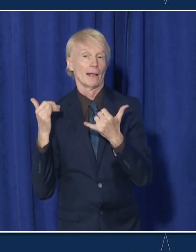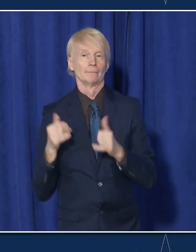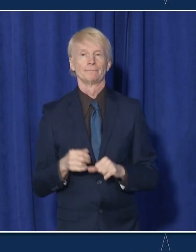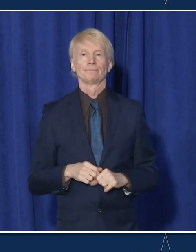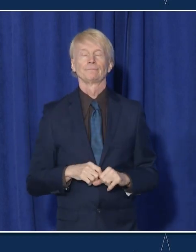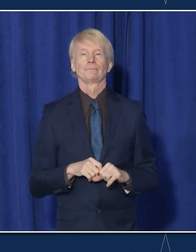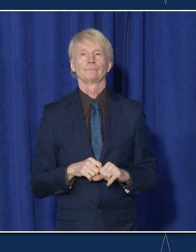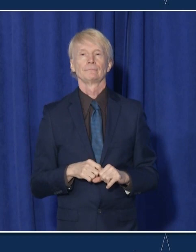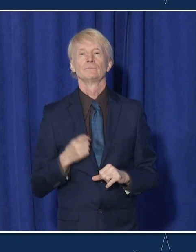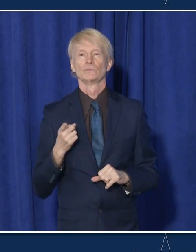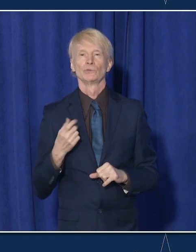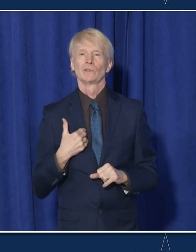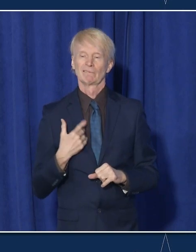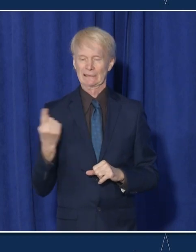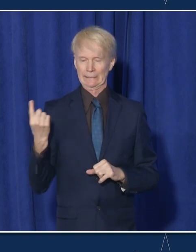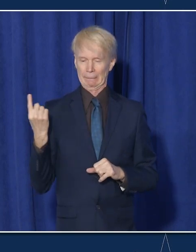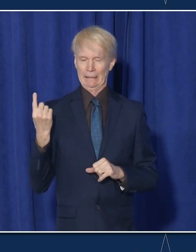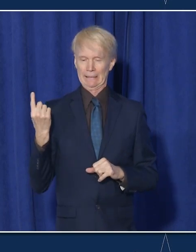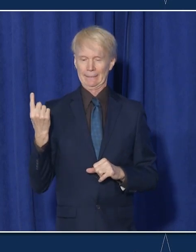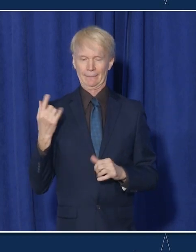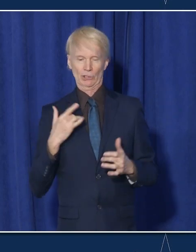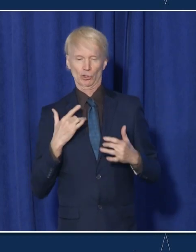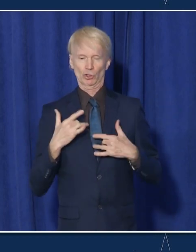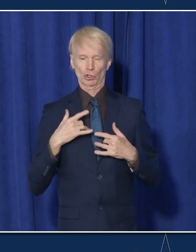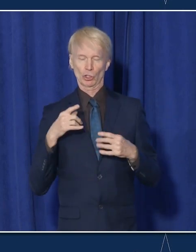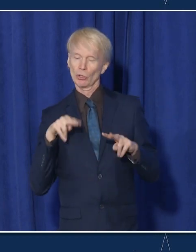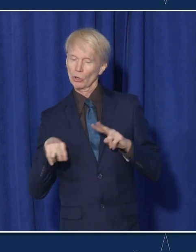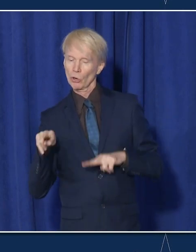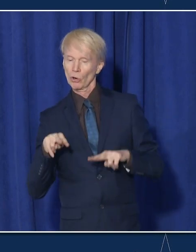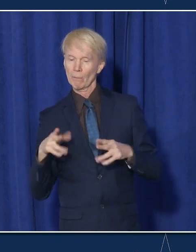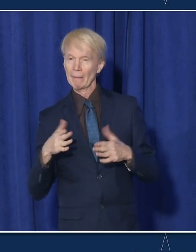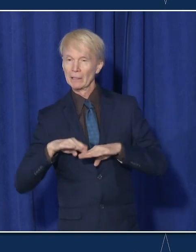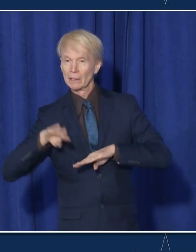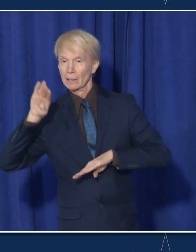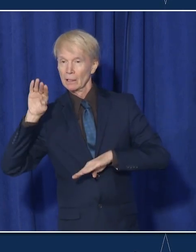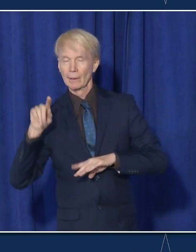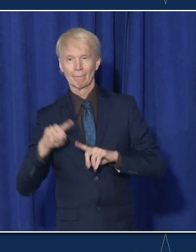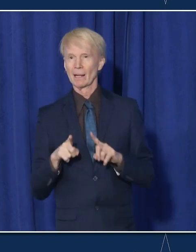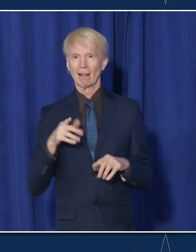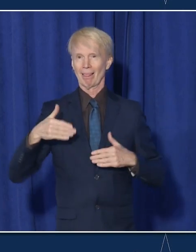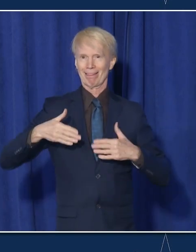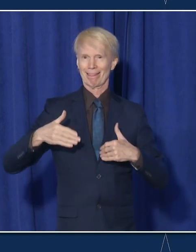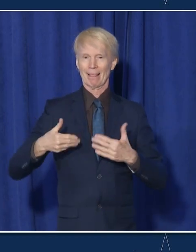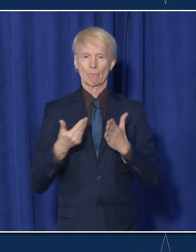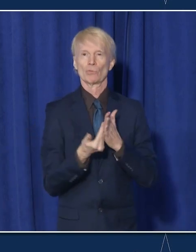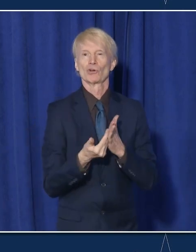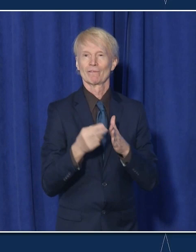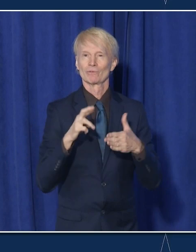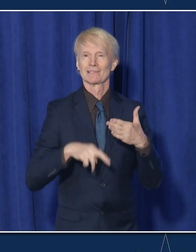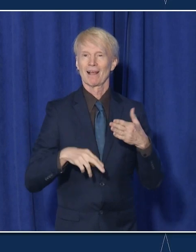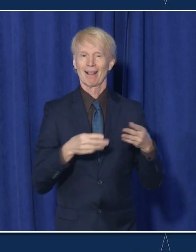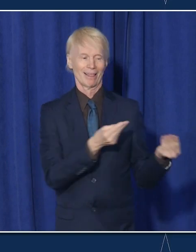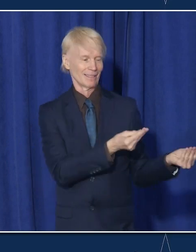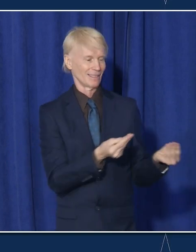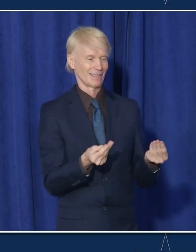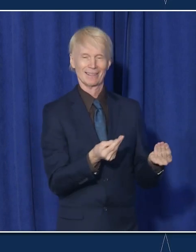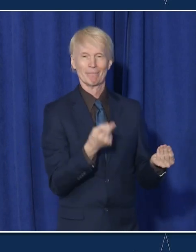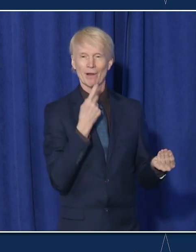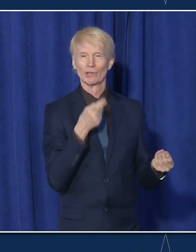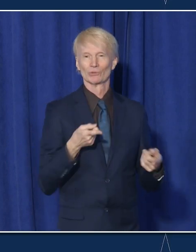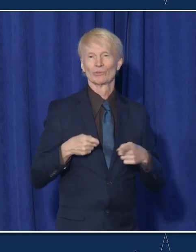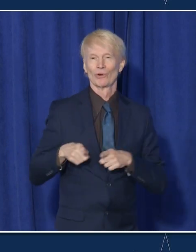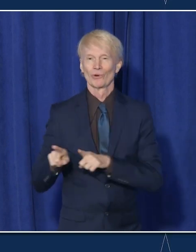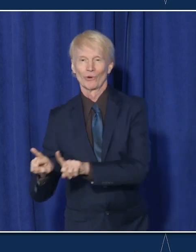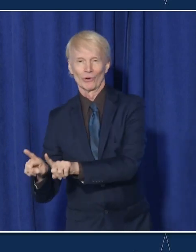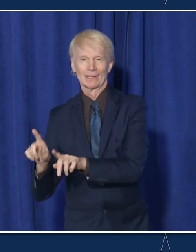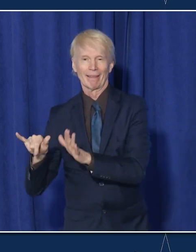have sign of something showing some concern, but you don't have all of the data showing how good the protection is going to be. I